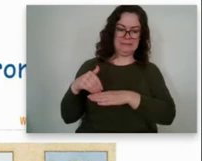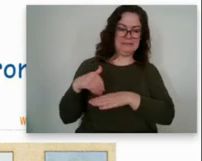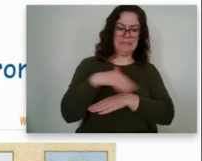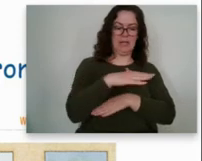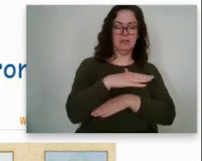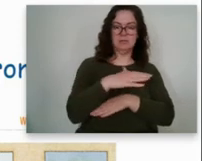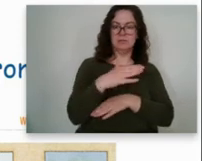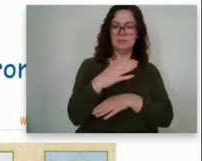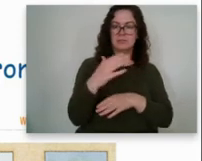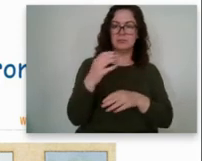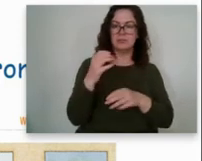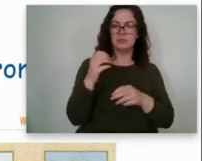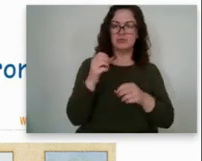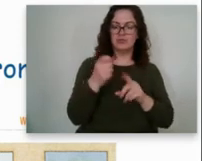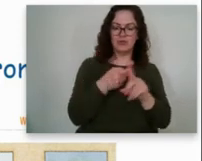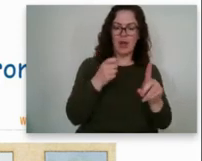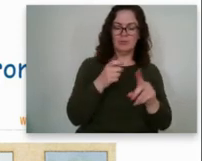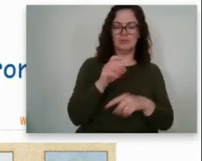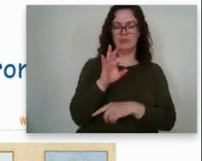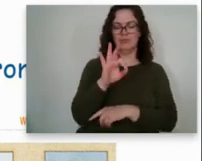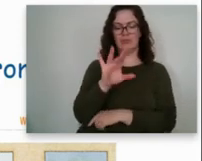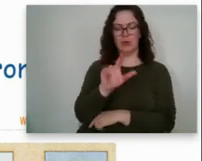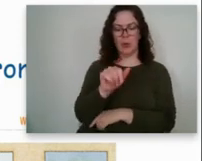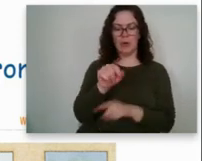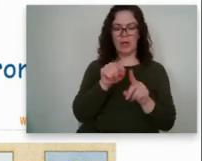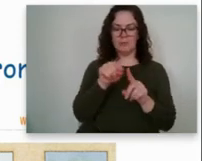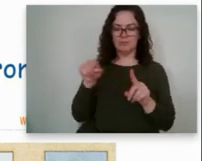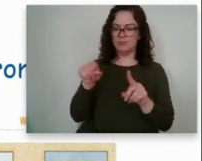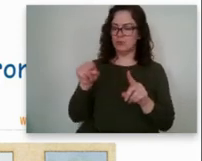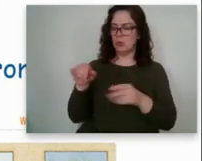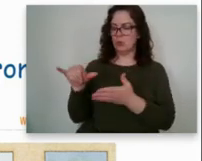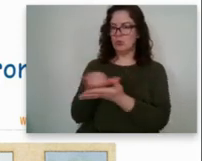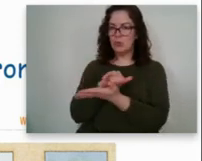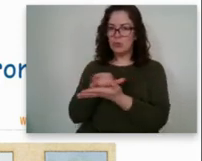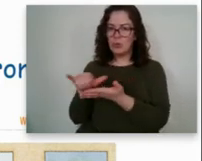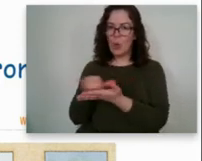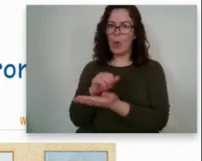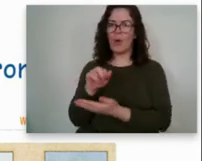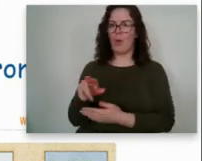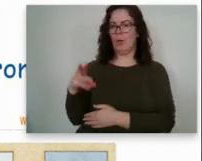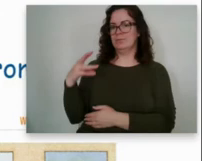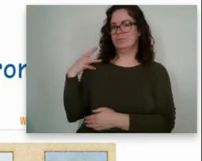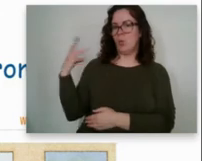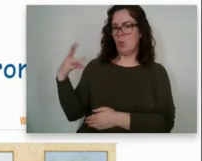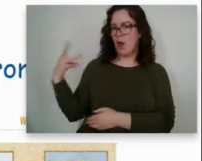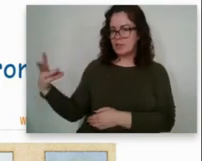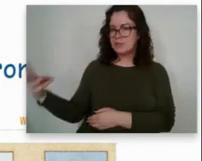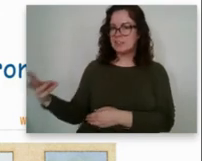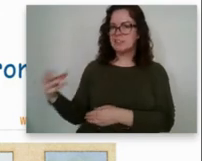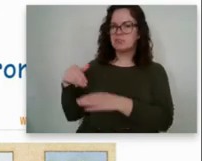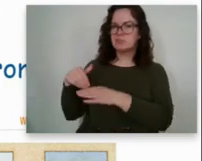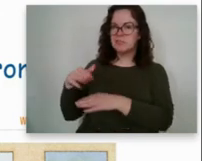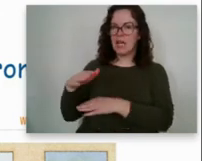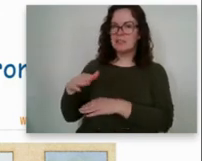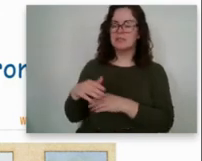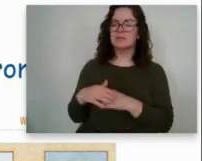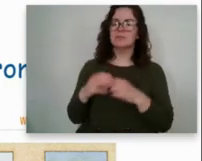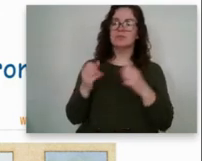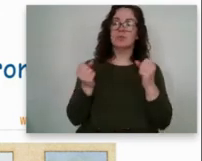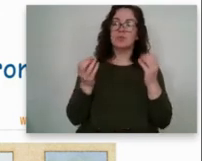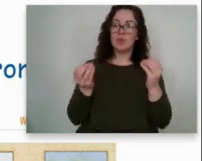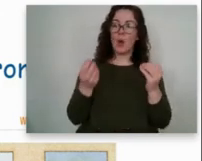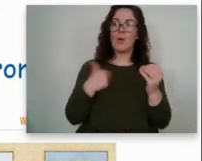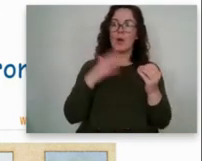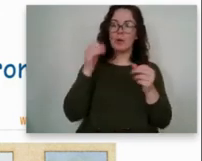or from Florida to New York, or from Florida to Washington. Okay, so we're